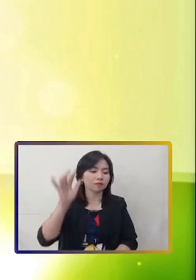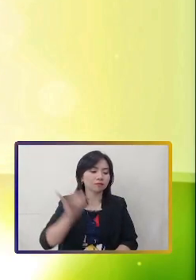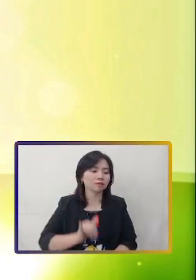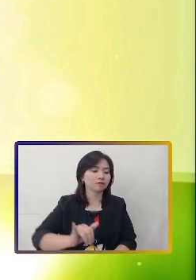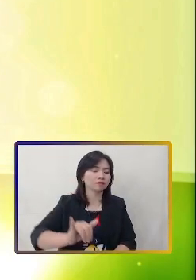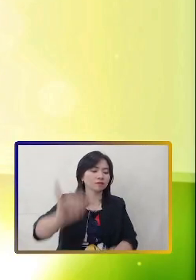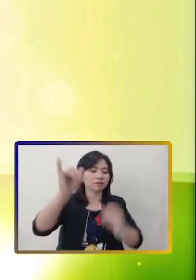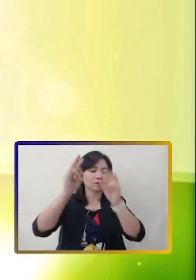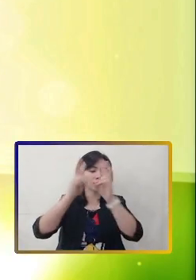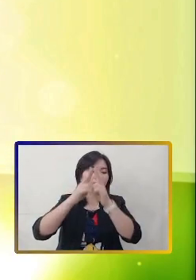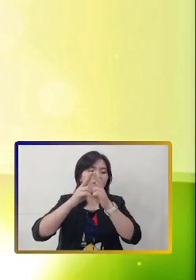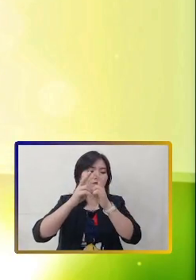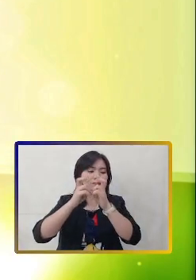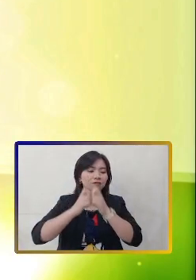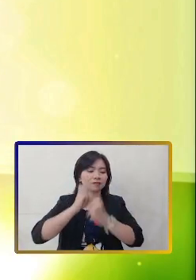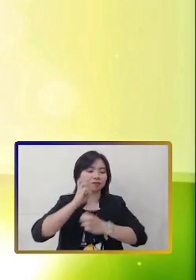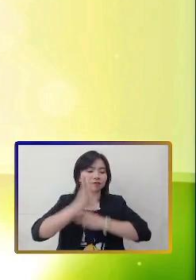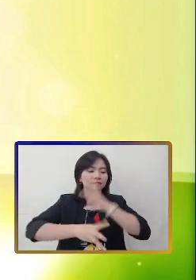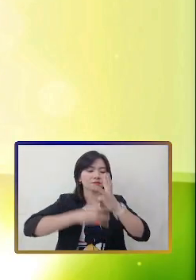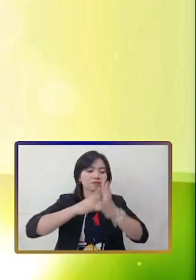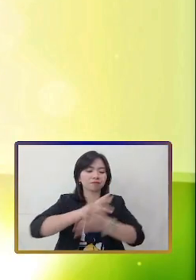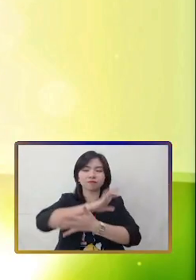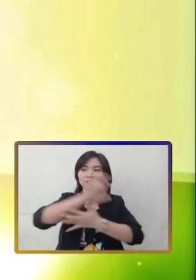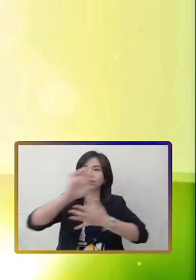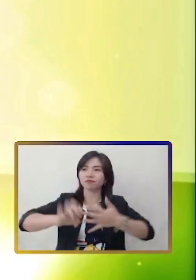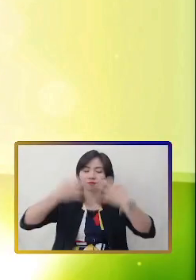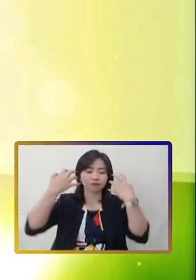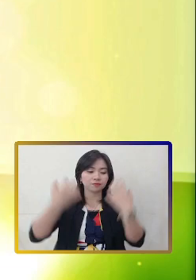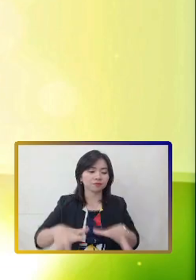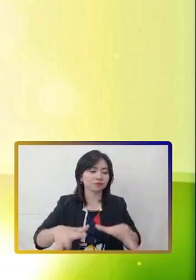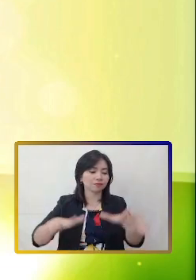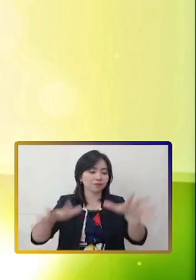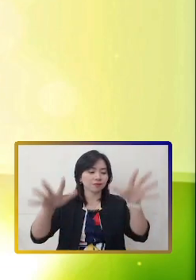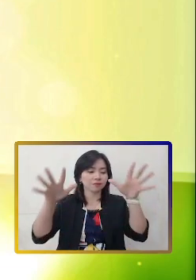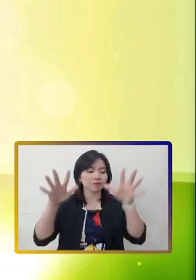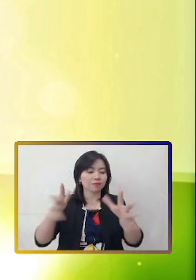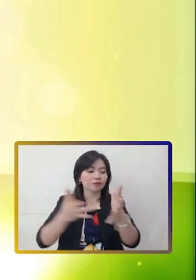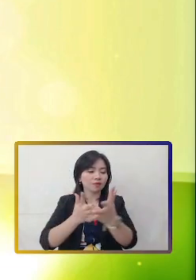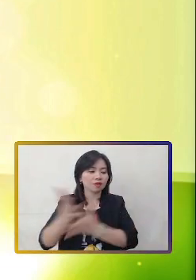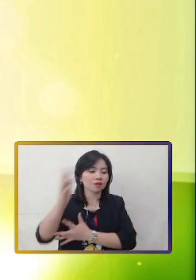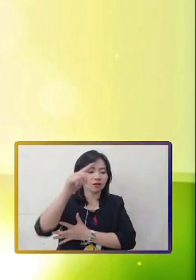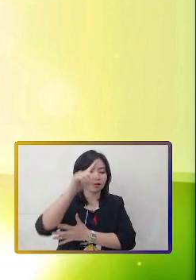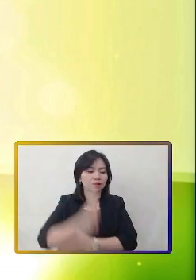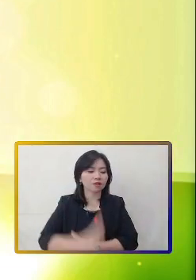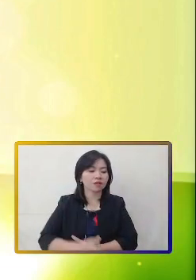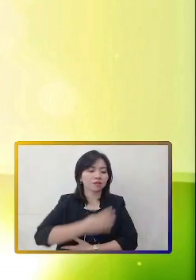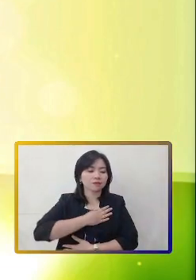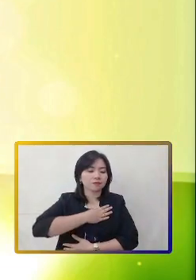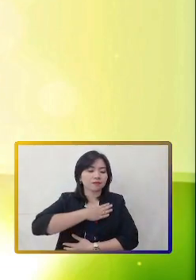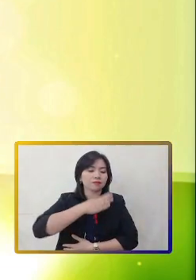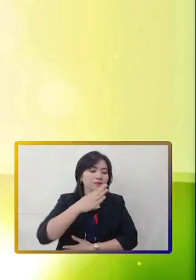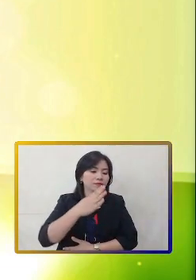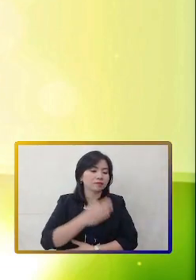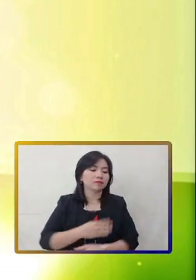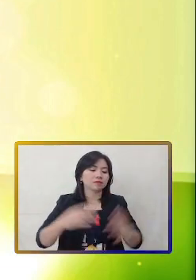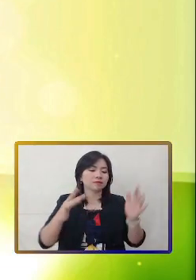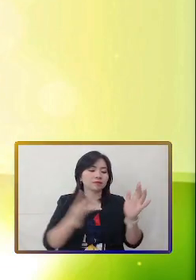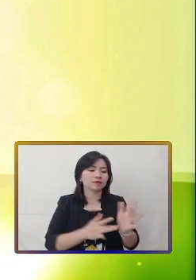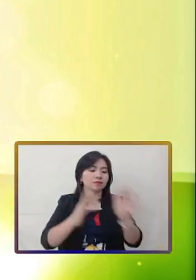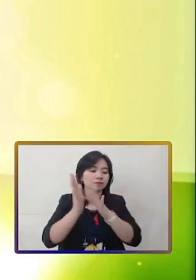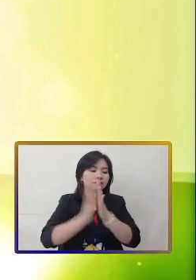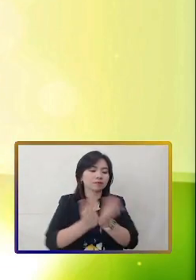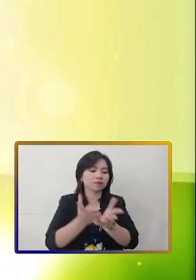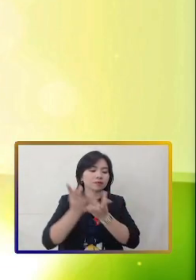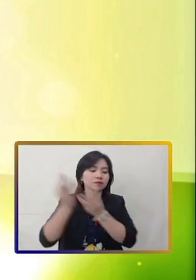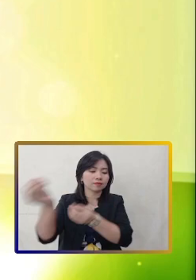will forever, when the world has passed away. By inspiration it